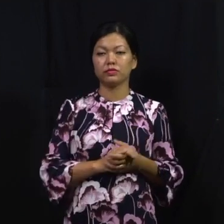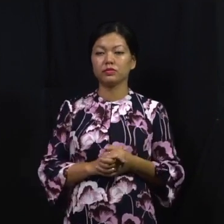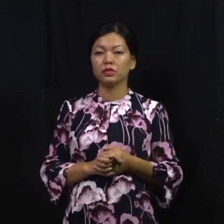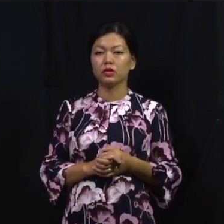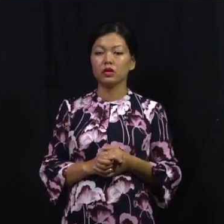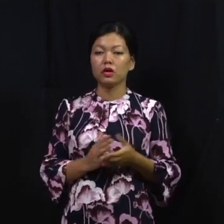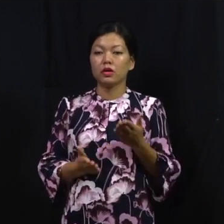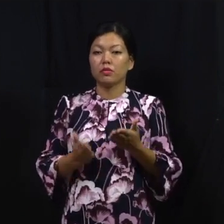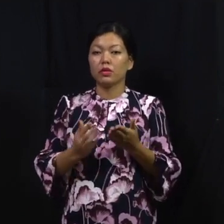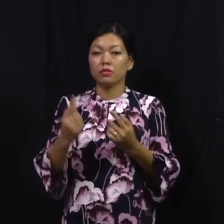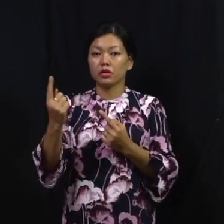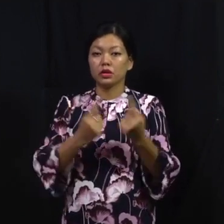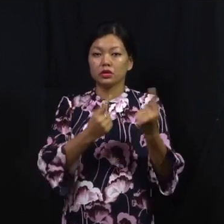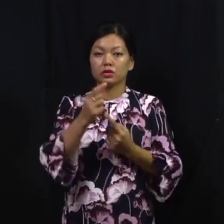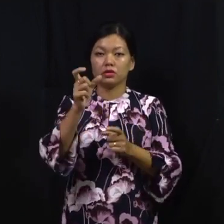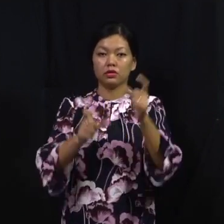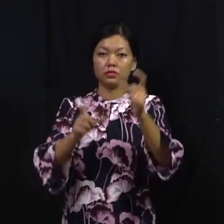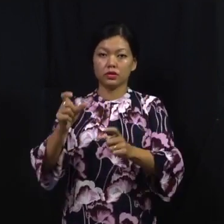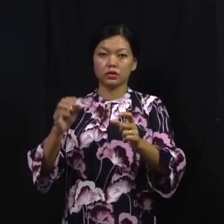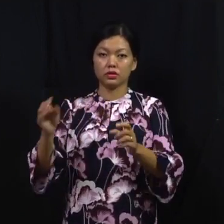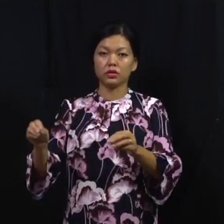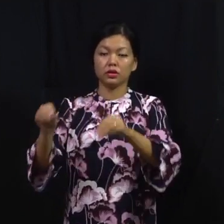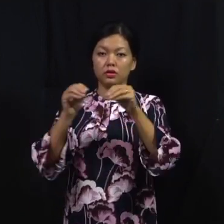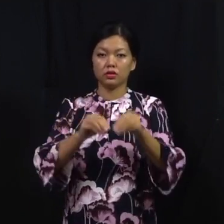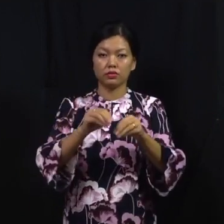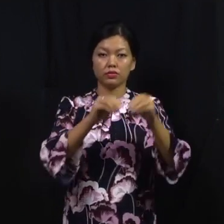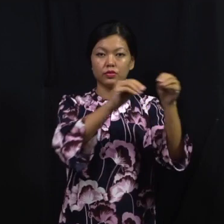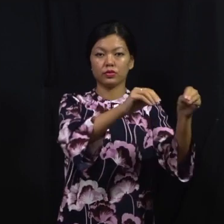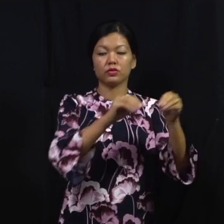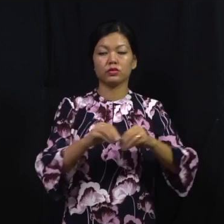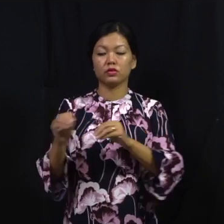and go, but the nation, it stays forever. All right.